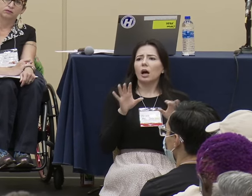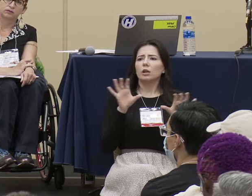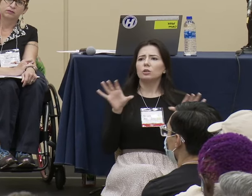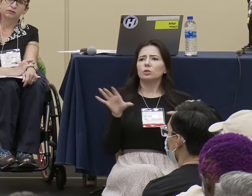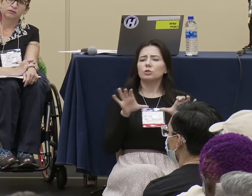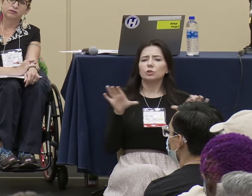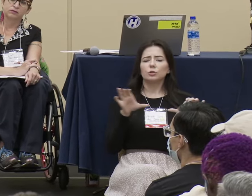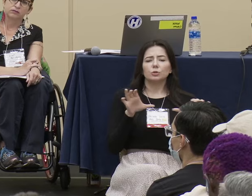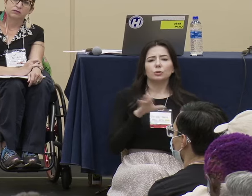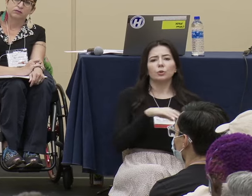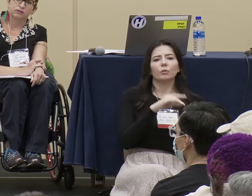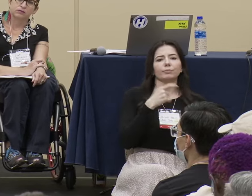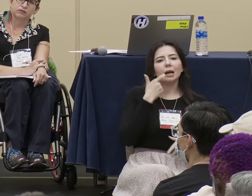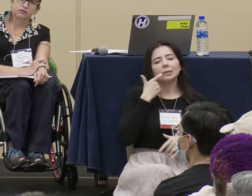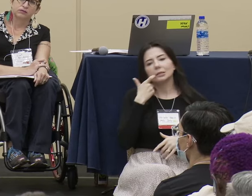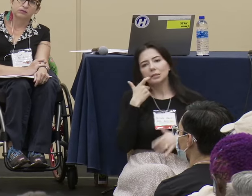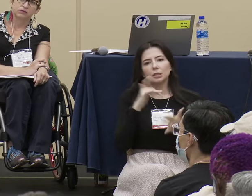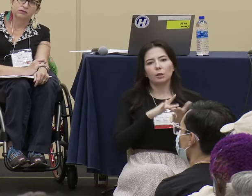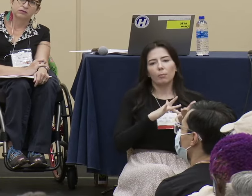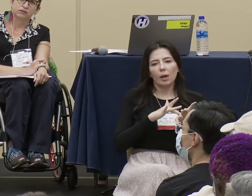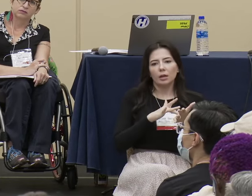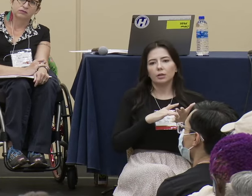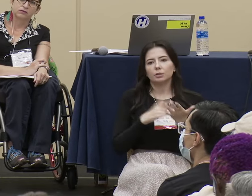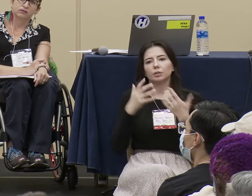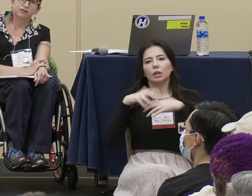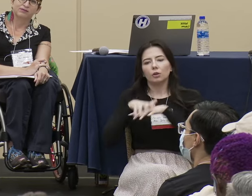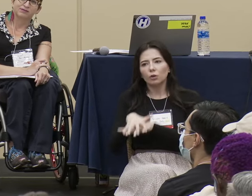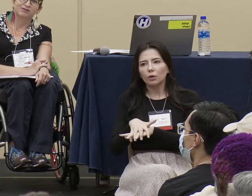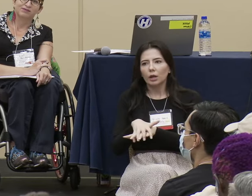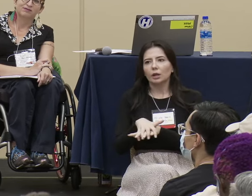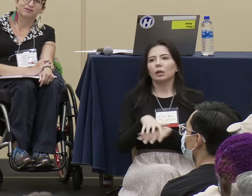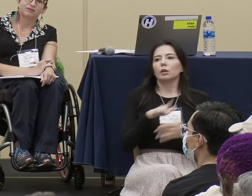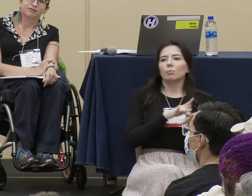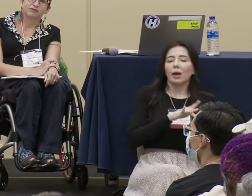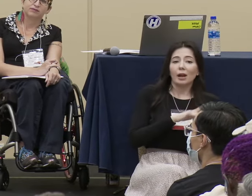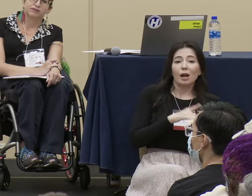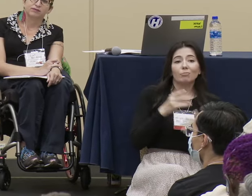integrated medicine. And I'm also autistic and ADHD.